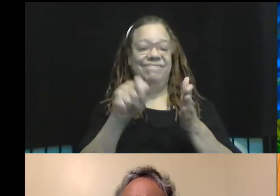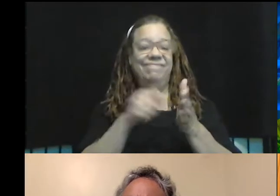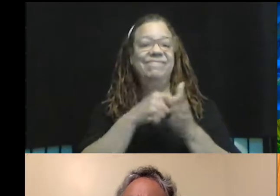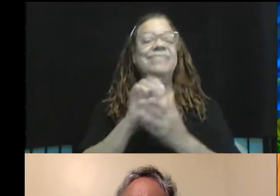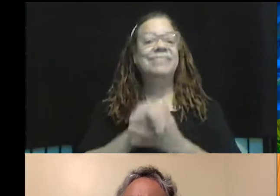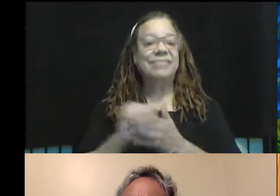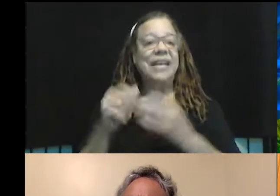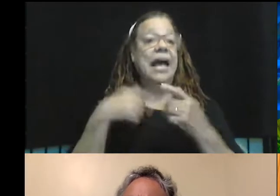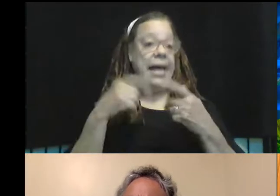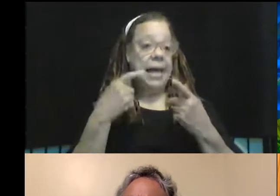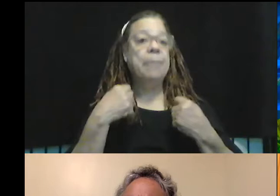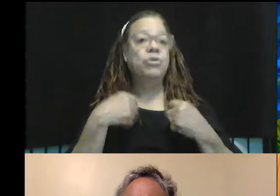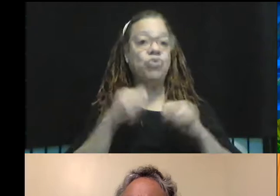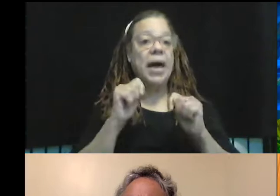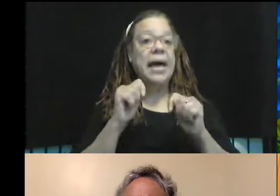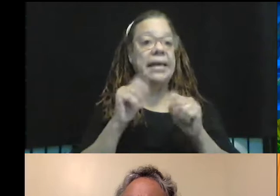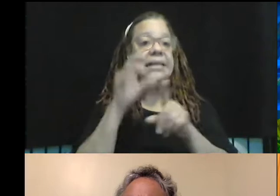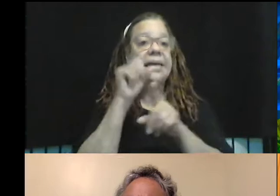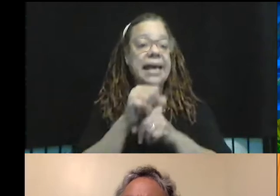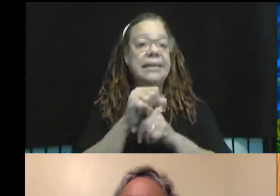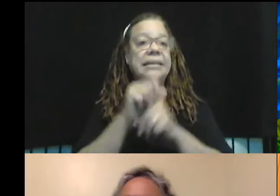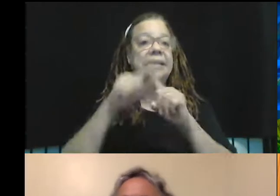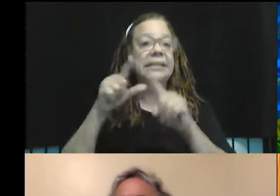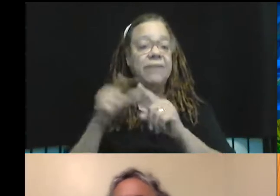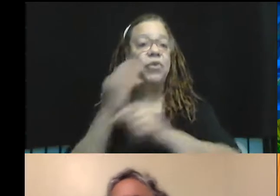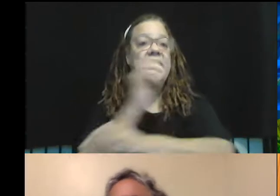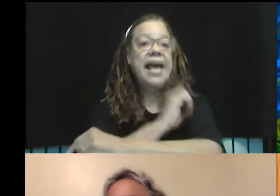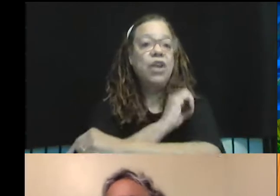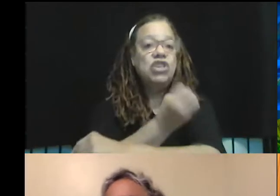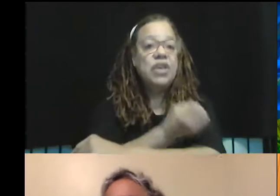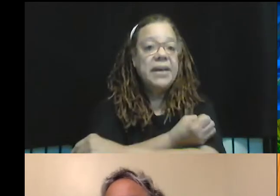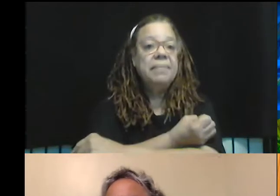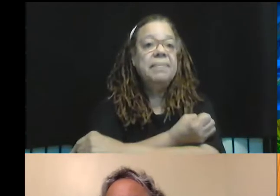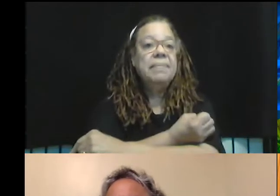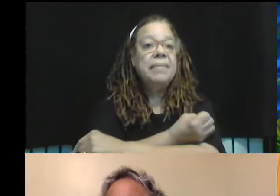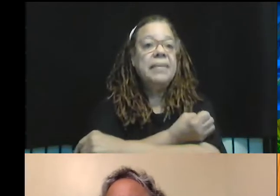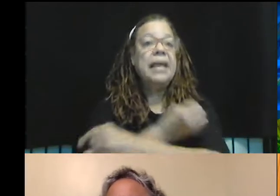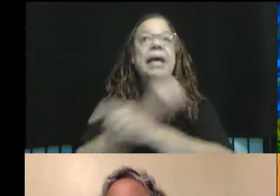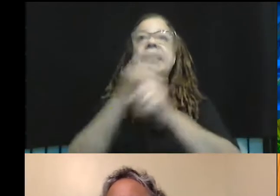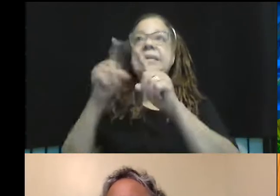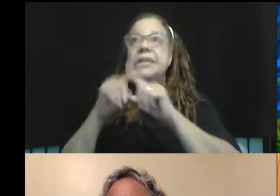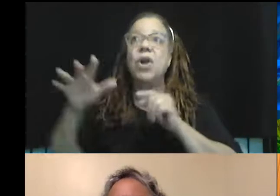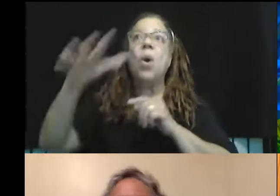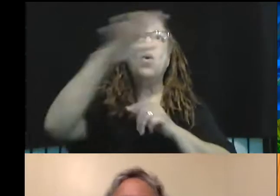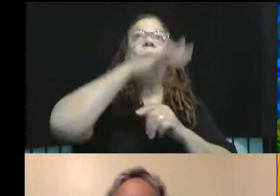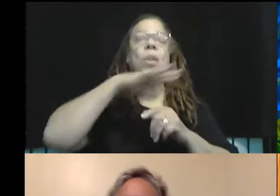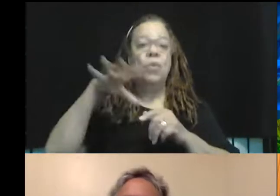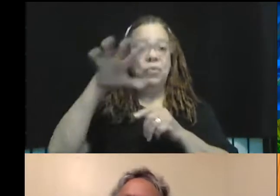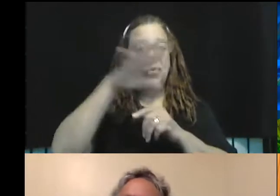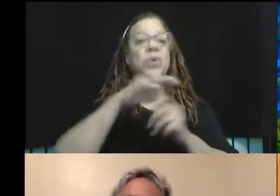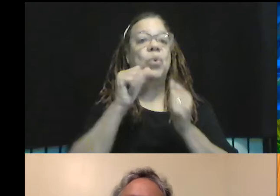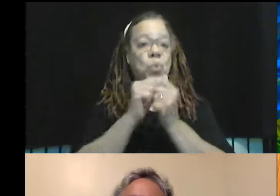I'm trying to capture like the energy and like atmospheric effect with